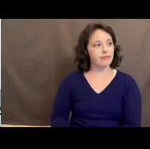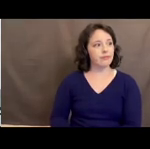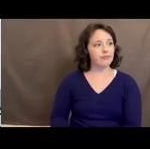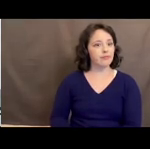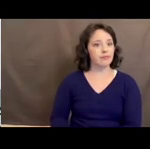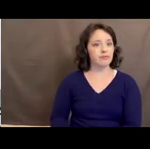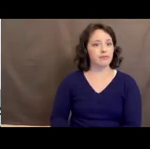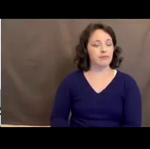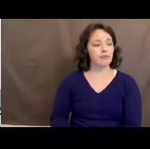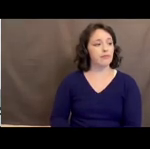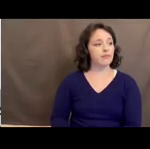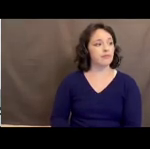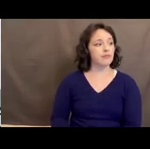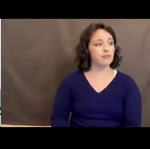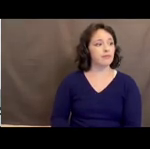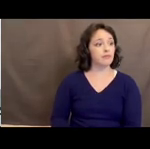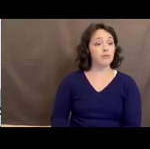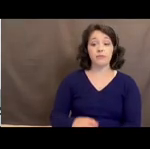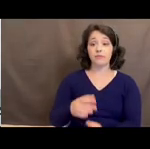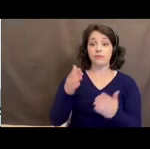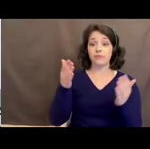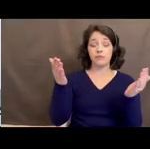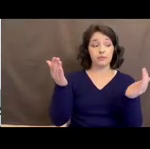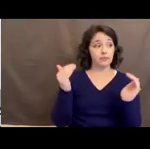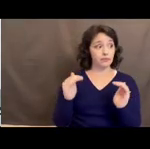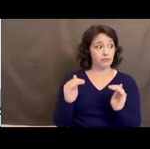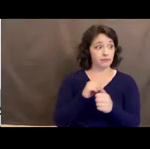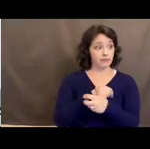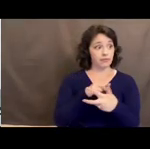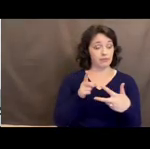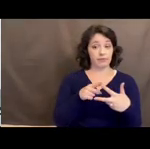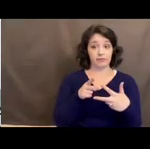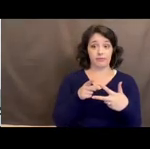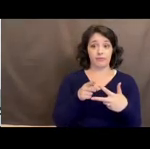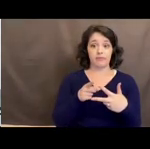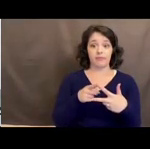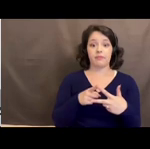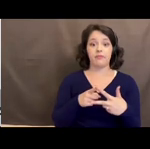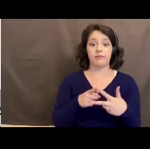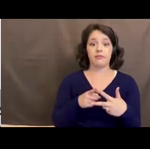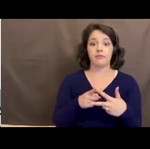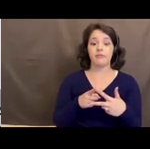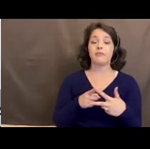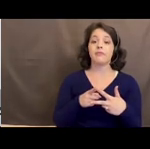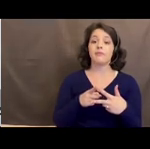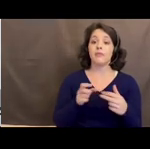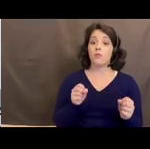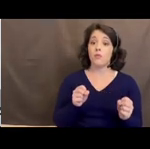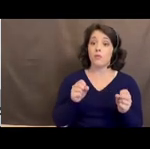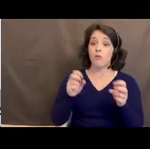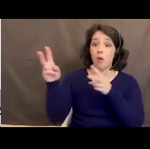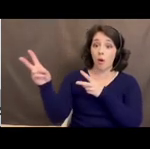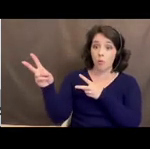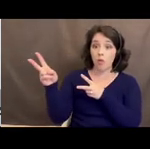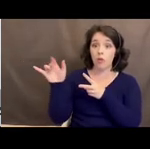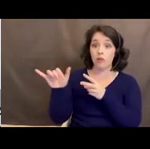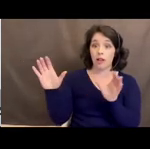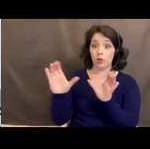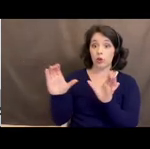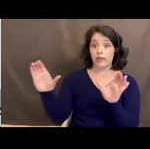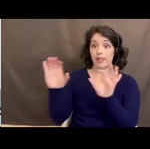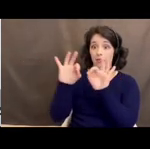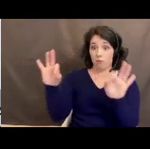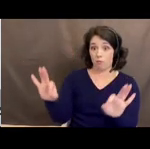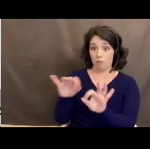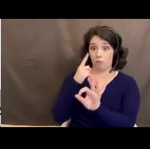So you can see here that we're looking for folks to log into the dashboard and upload the entity certification form. So you